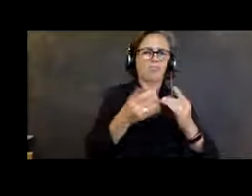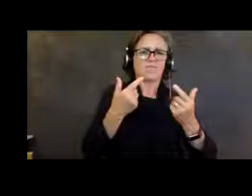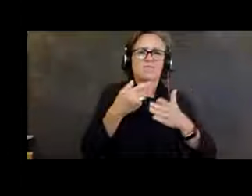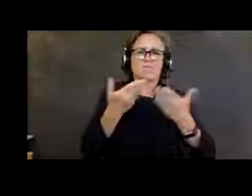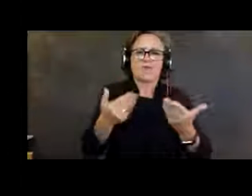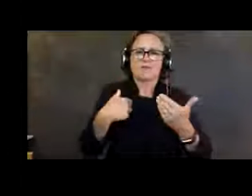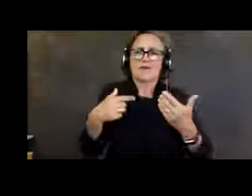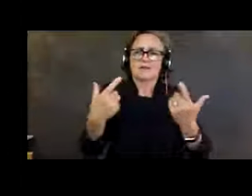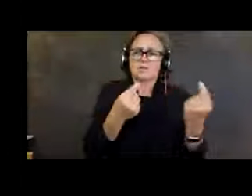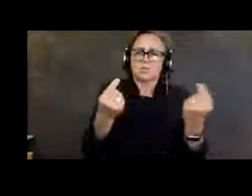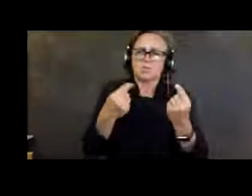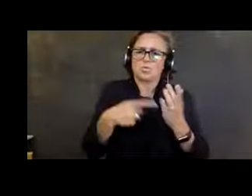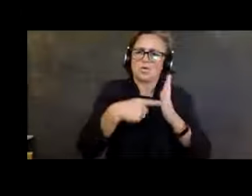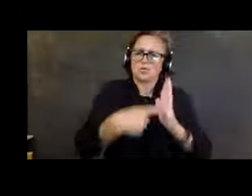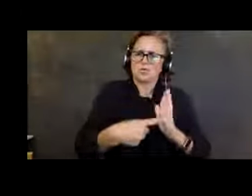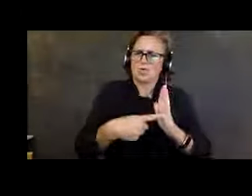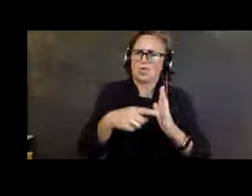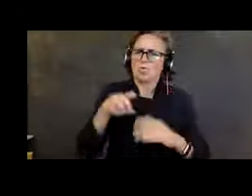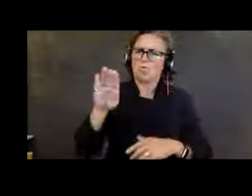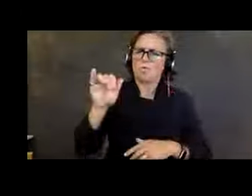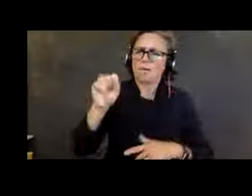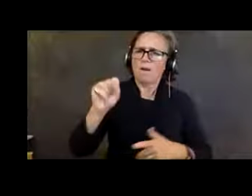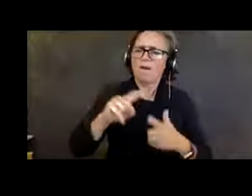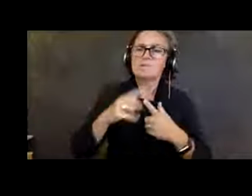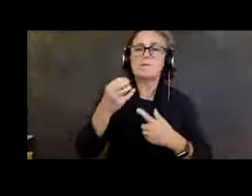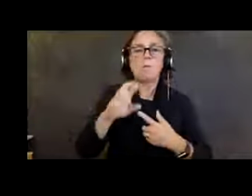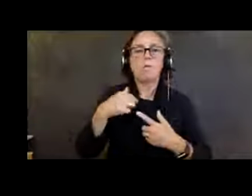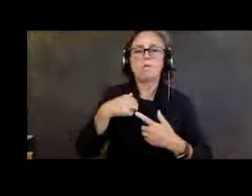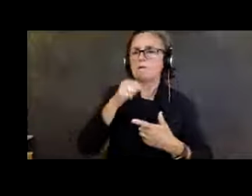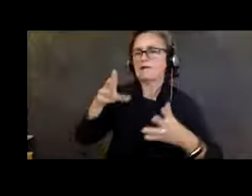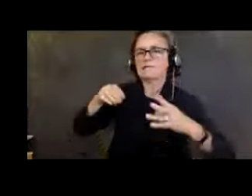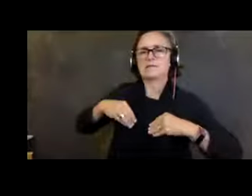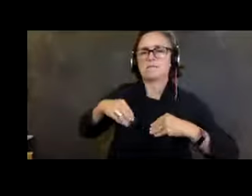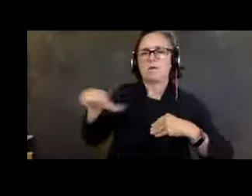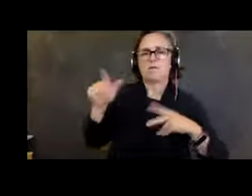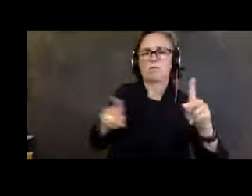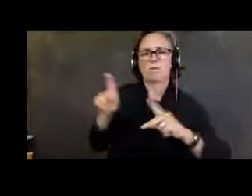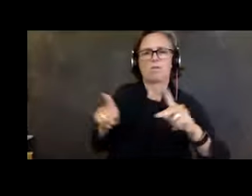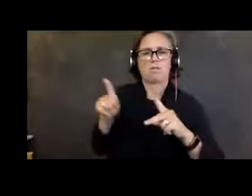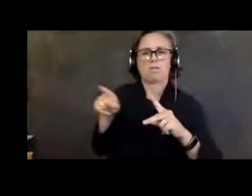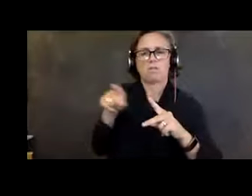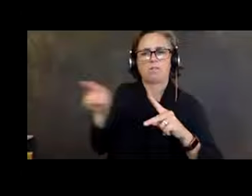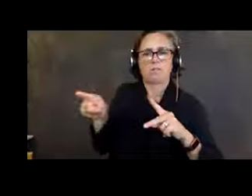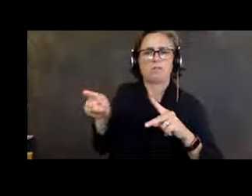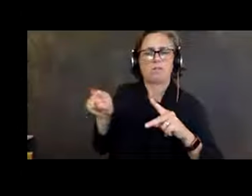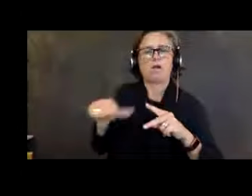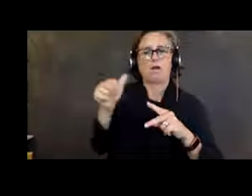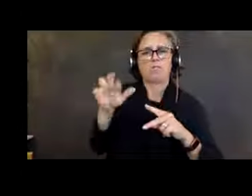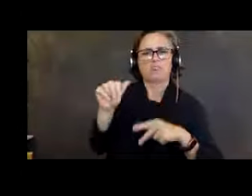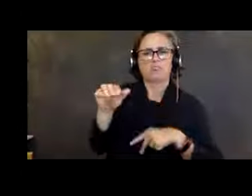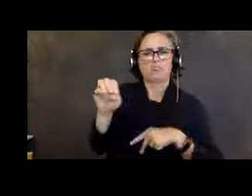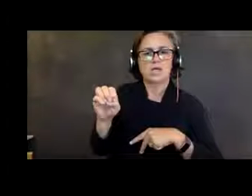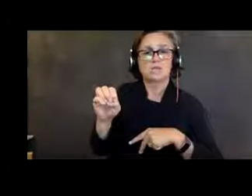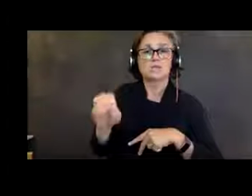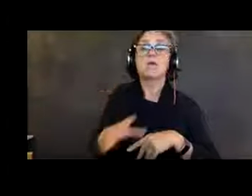examples of racial bias or racial intolerance. Another suggestion is looking at your social network. Do